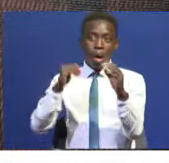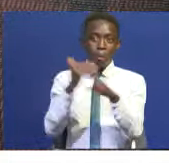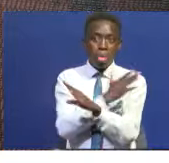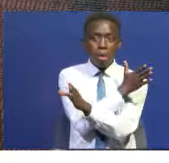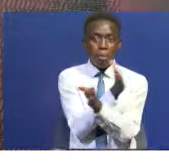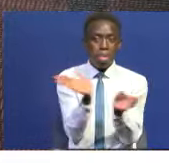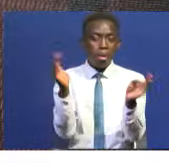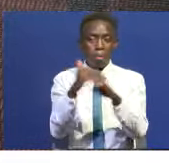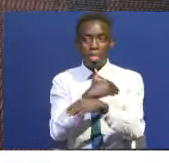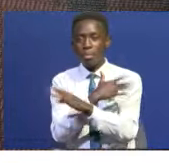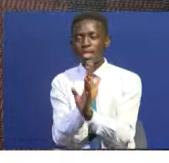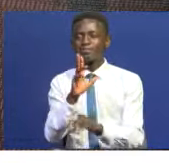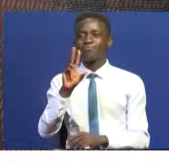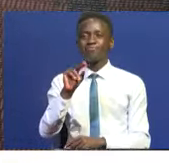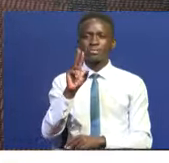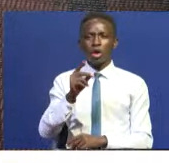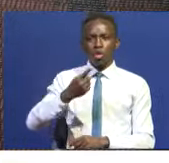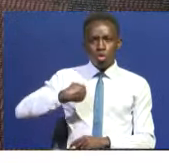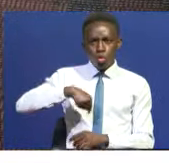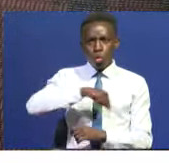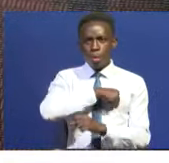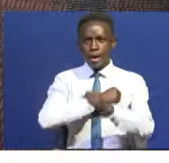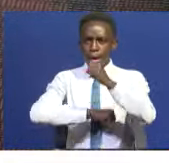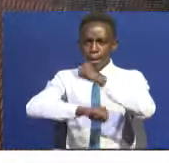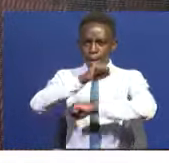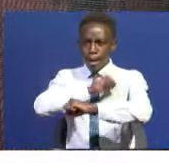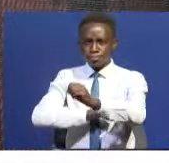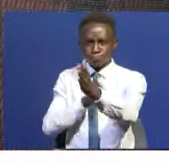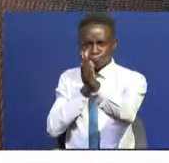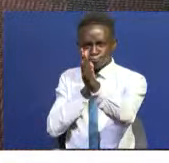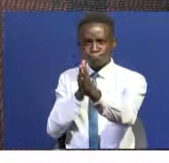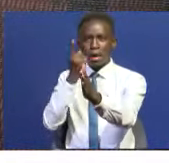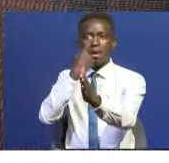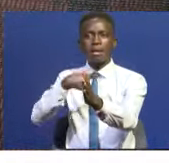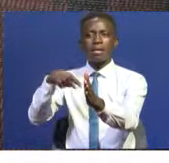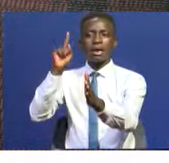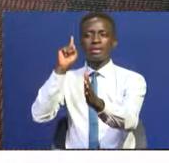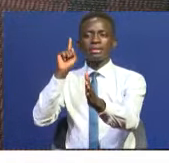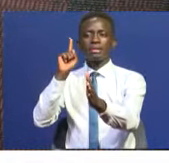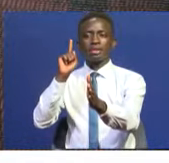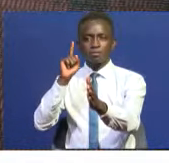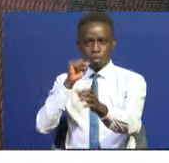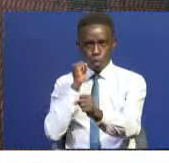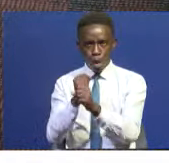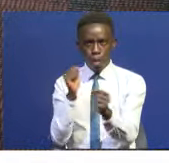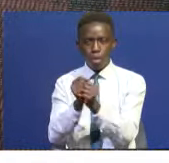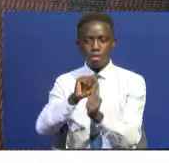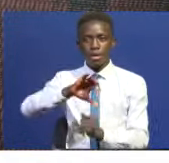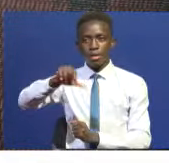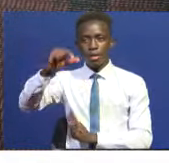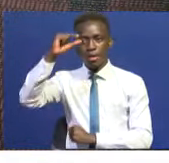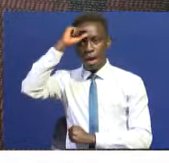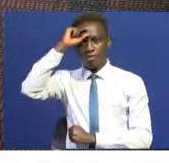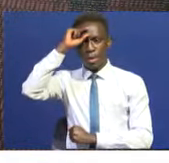things in the right way, and everything will work the way we want it, and the county government will be able to benefit